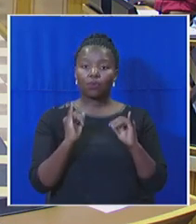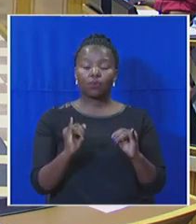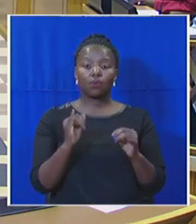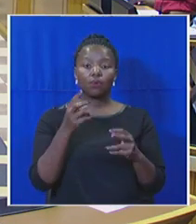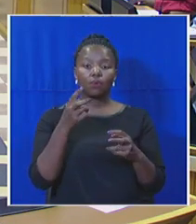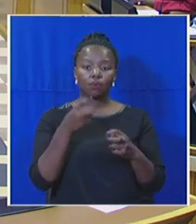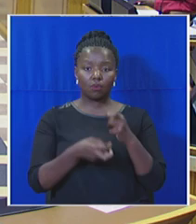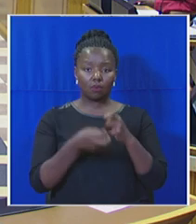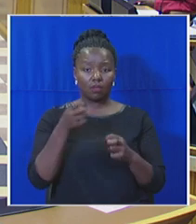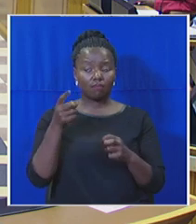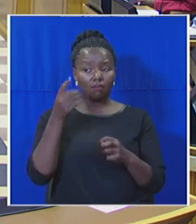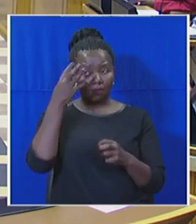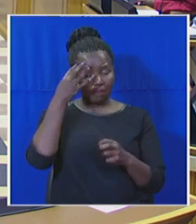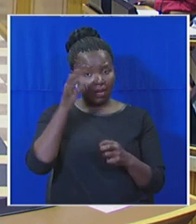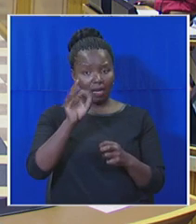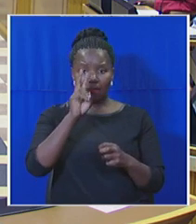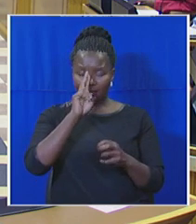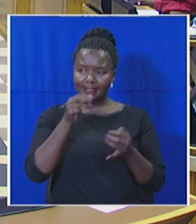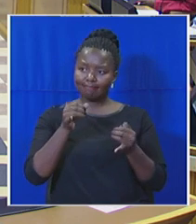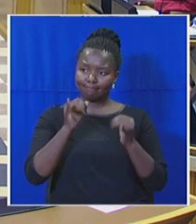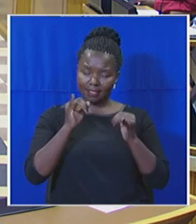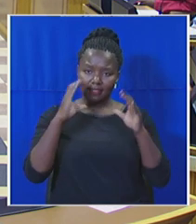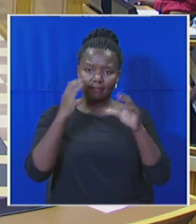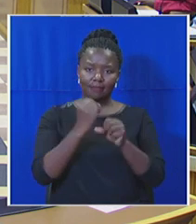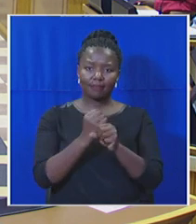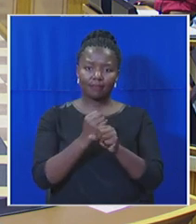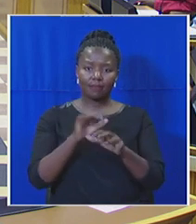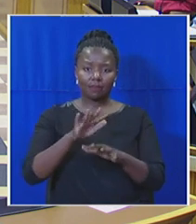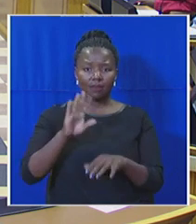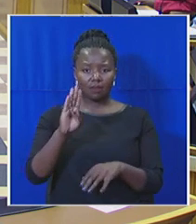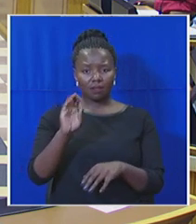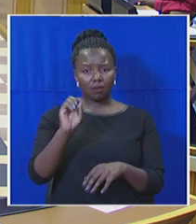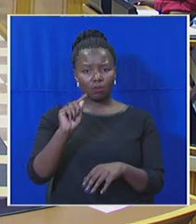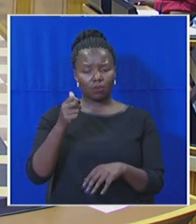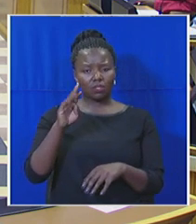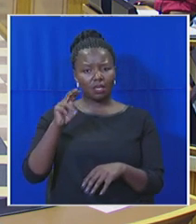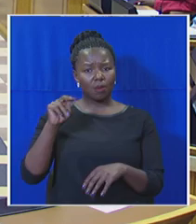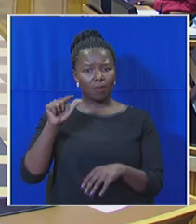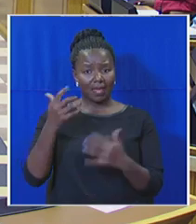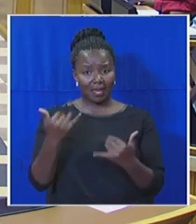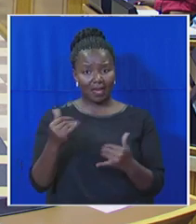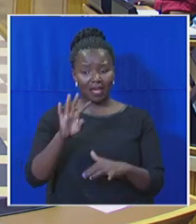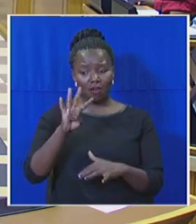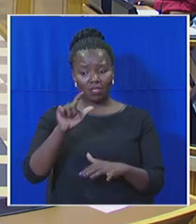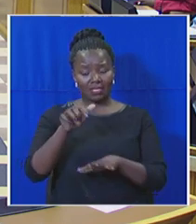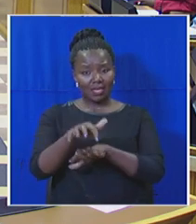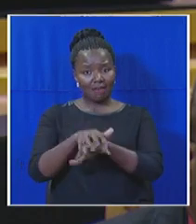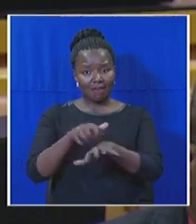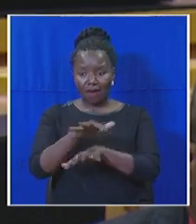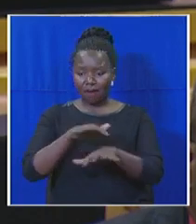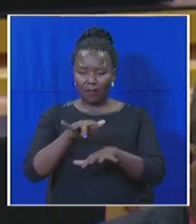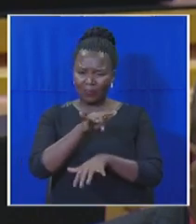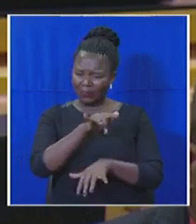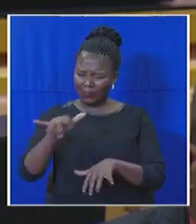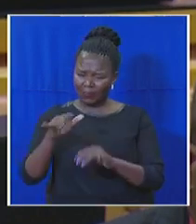and give support. Just one example, sir, in the Botawil area alone, 46 farms at this moment are up for sale. And that's a very